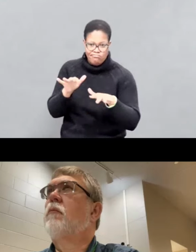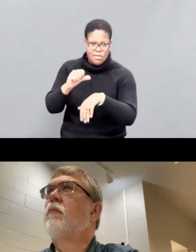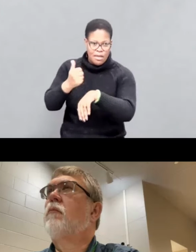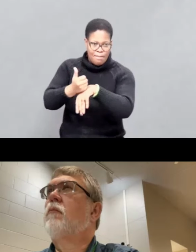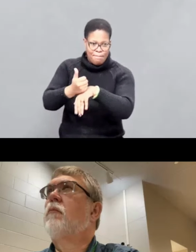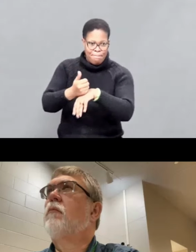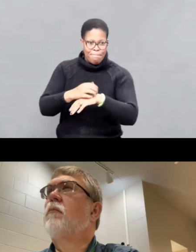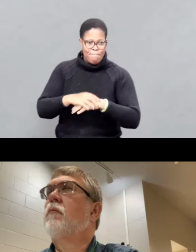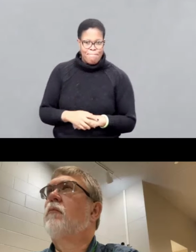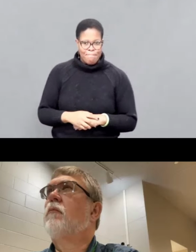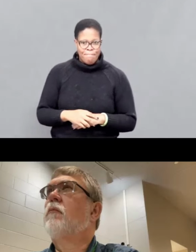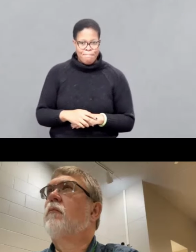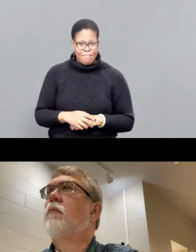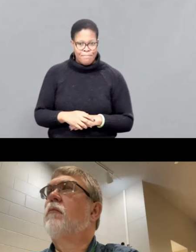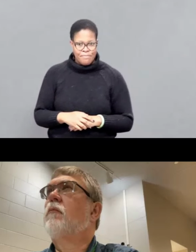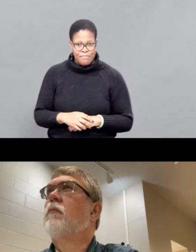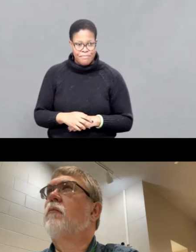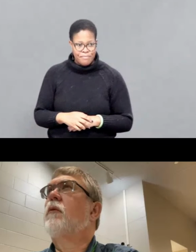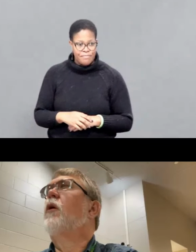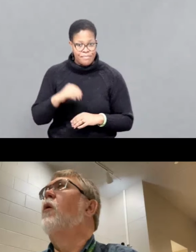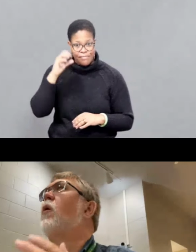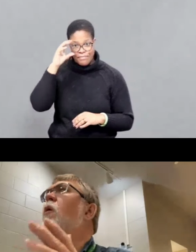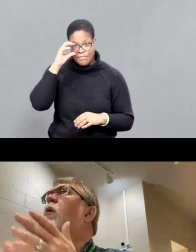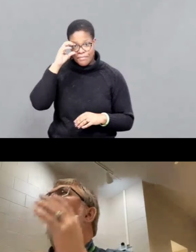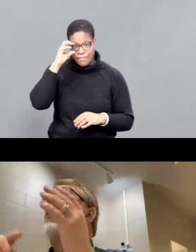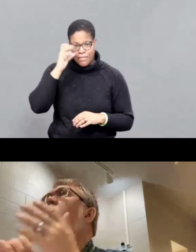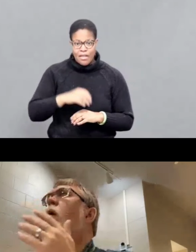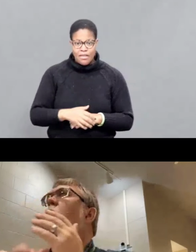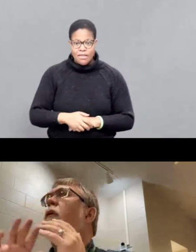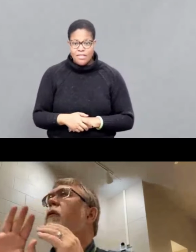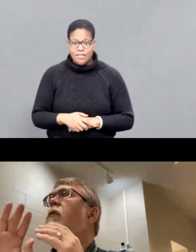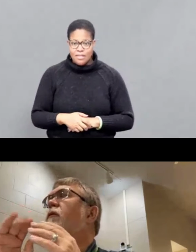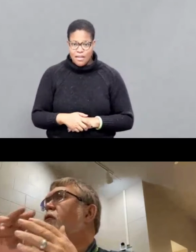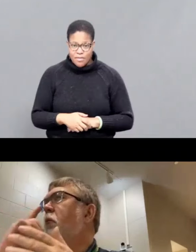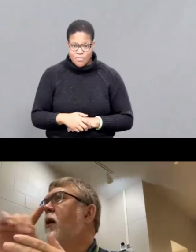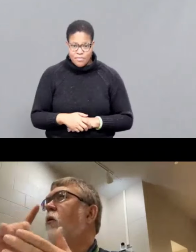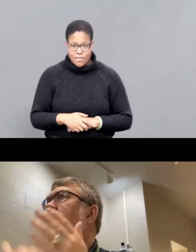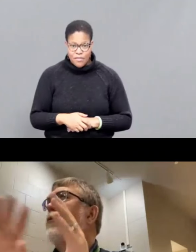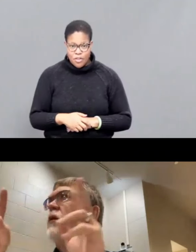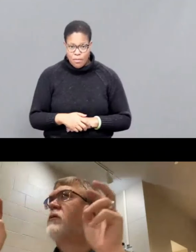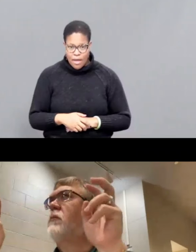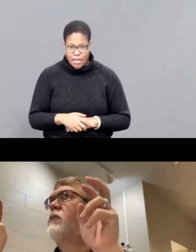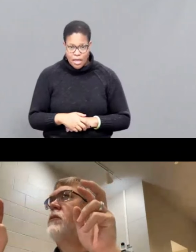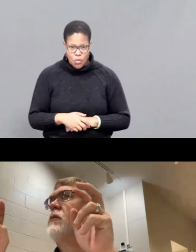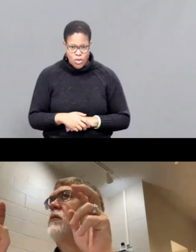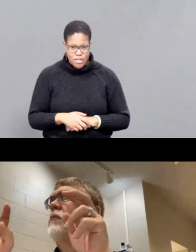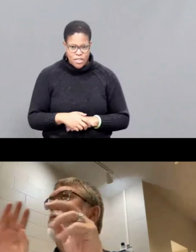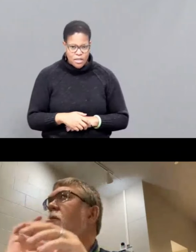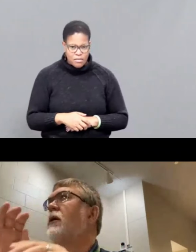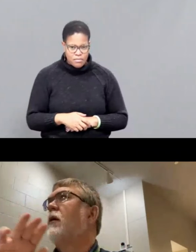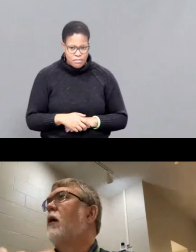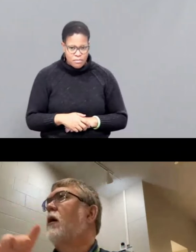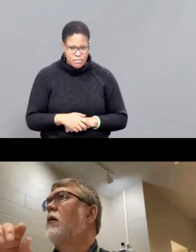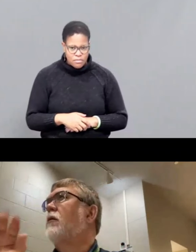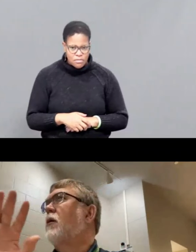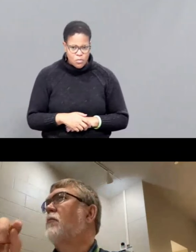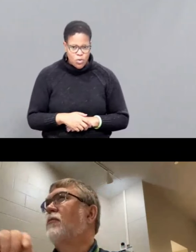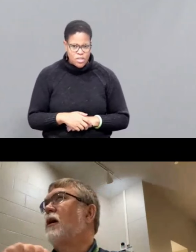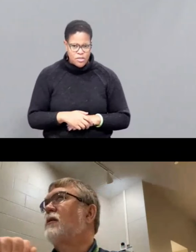This is Kevin. If you don't mind, what is their